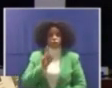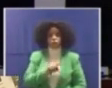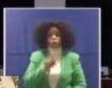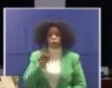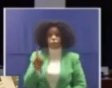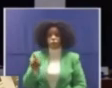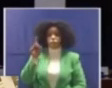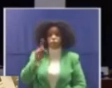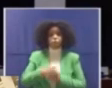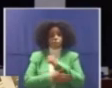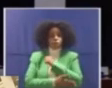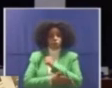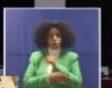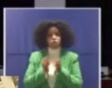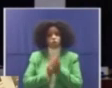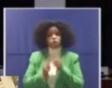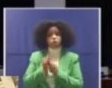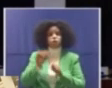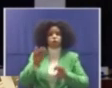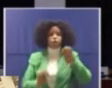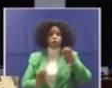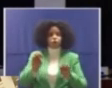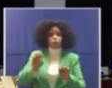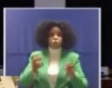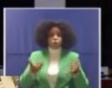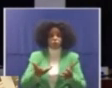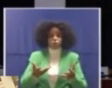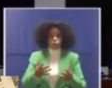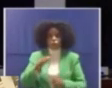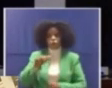African states in Ethiopia, capital of Addis Ababa.